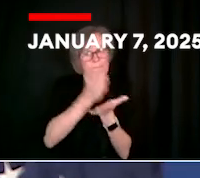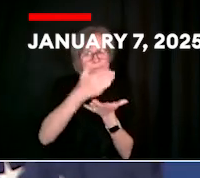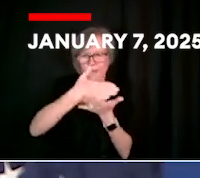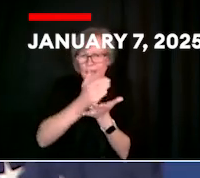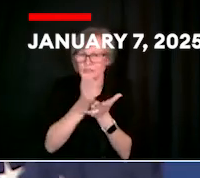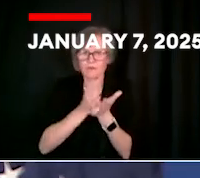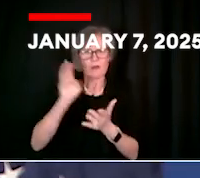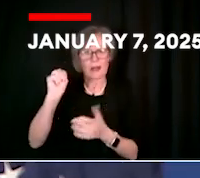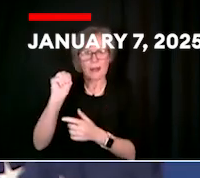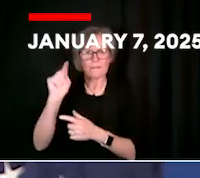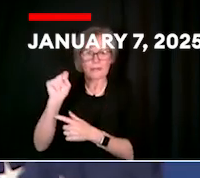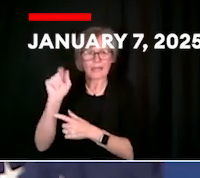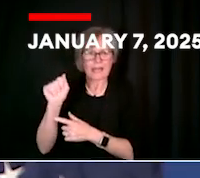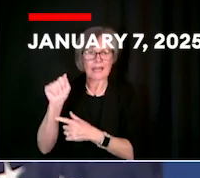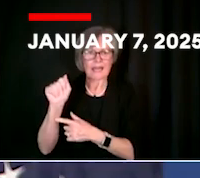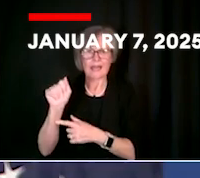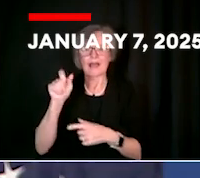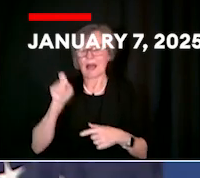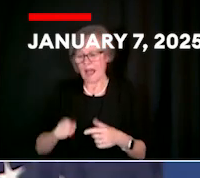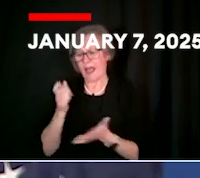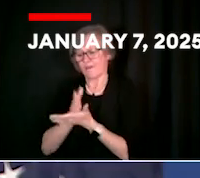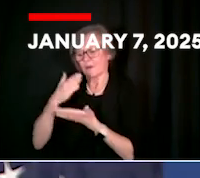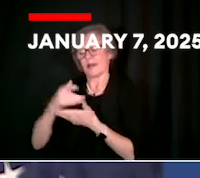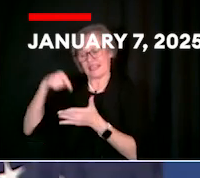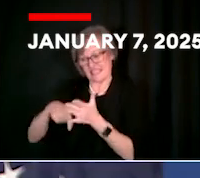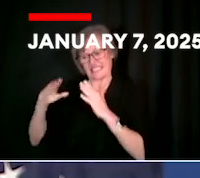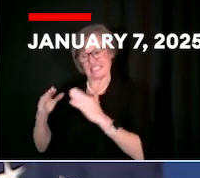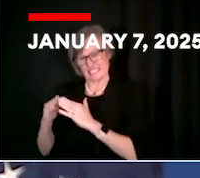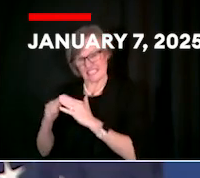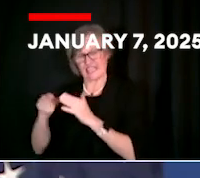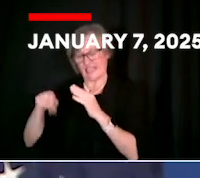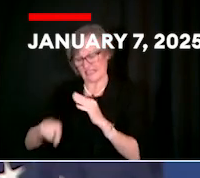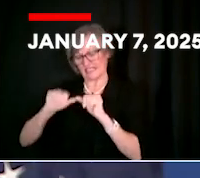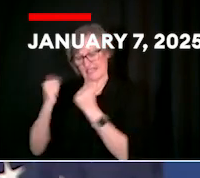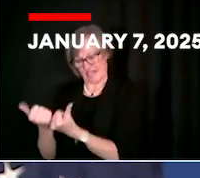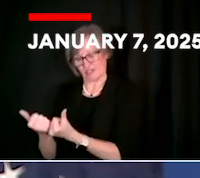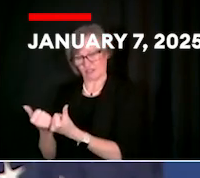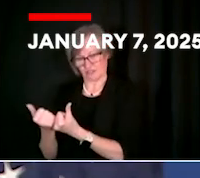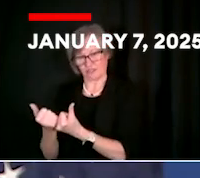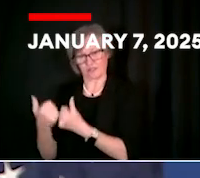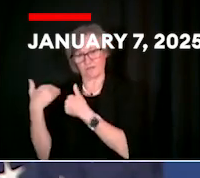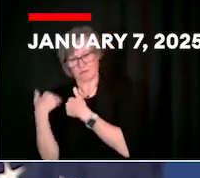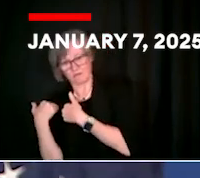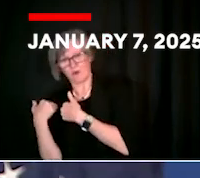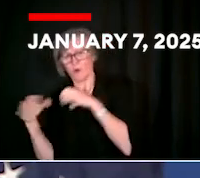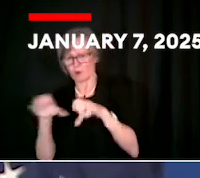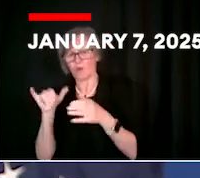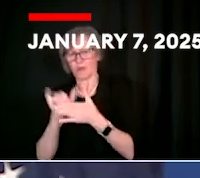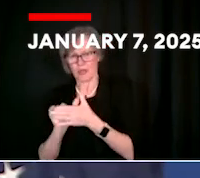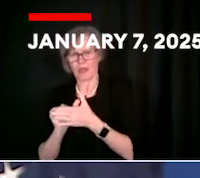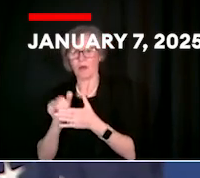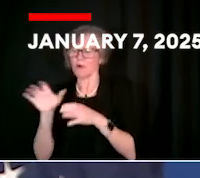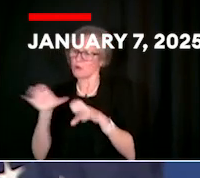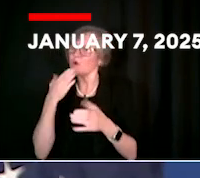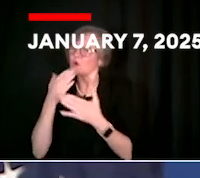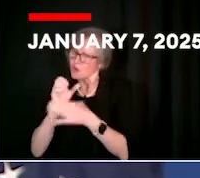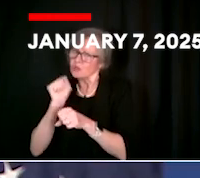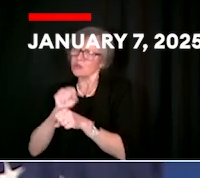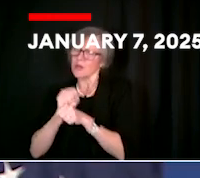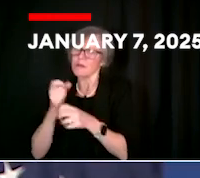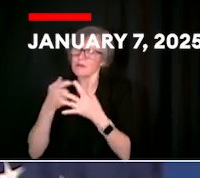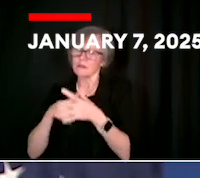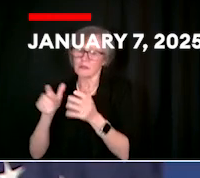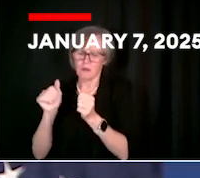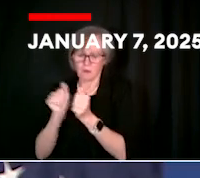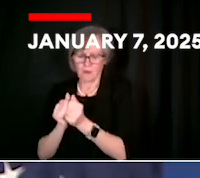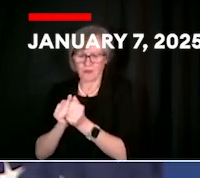MTA. I have to budget this city and this agency, and we're doing that, and we're doing a darn good job, starting with our PEGs, being able to